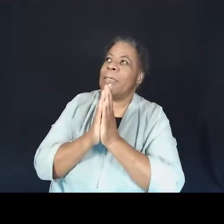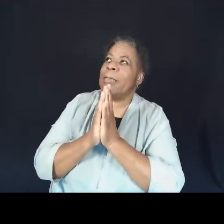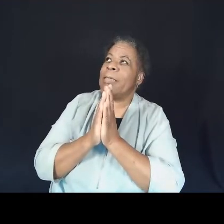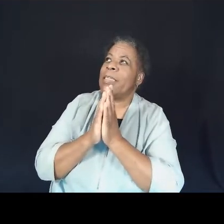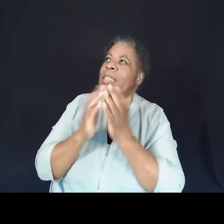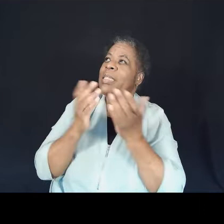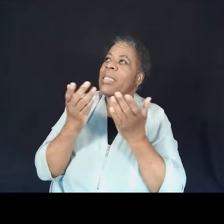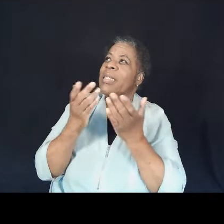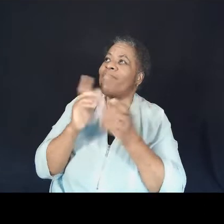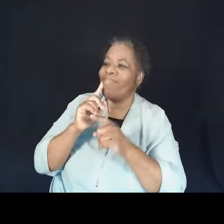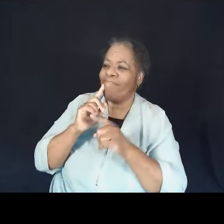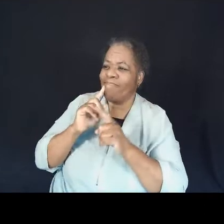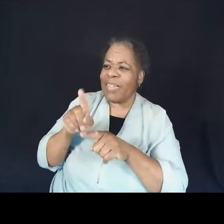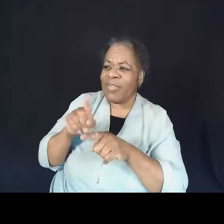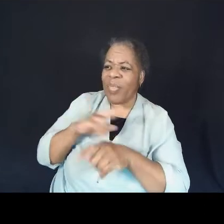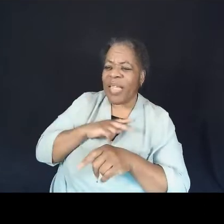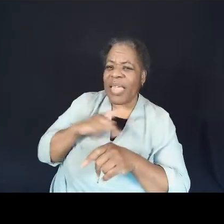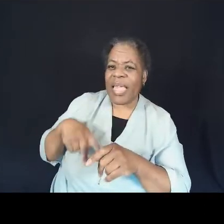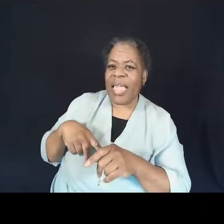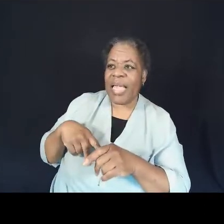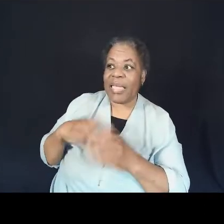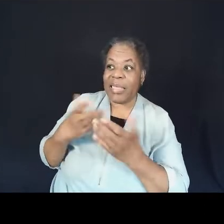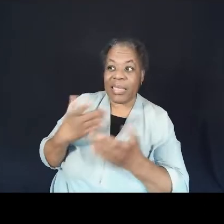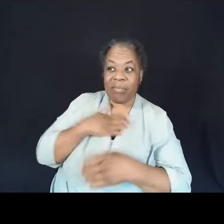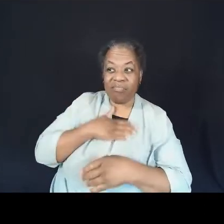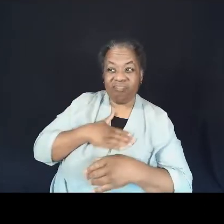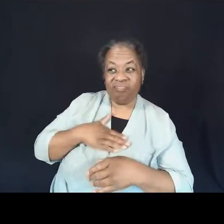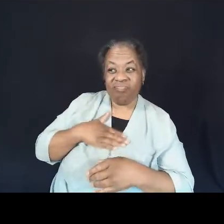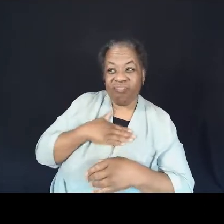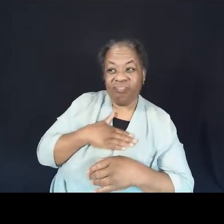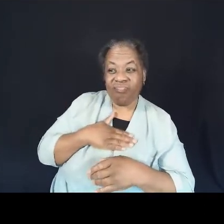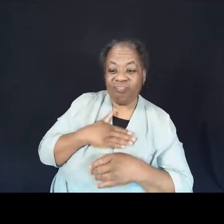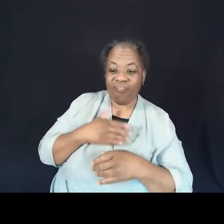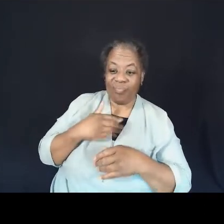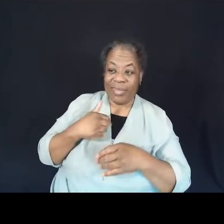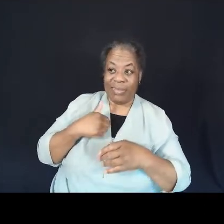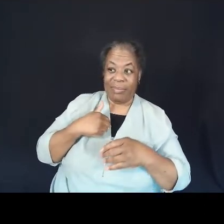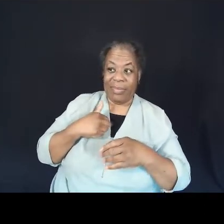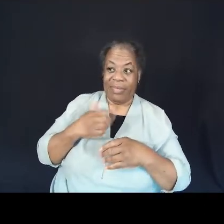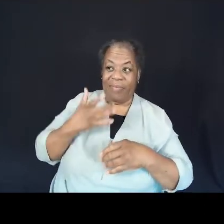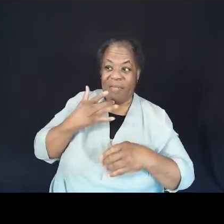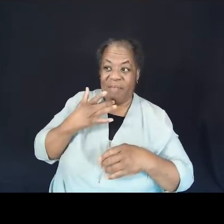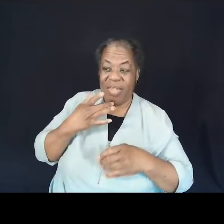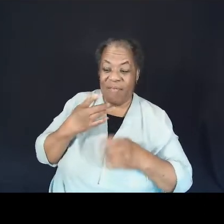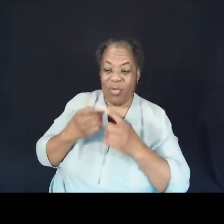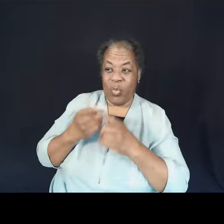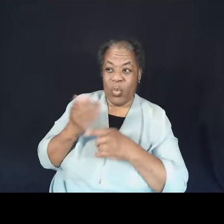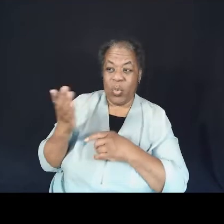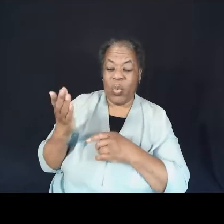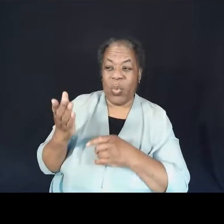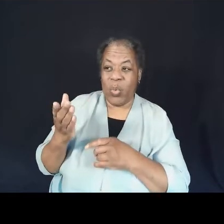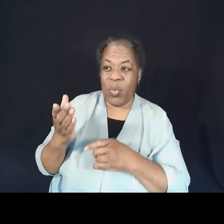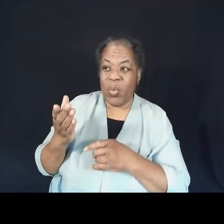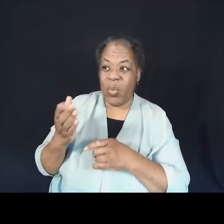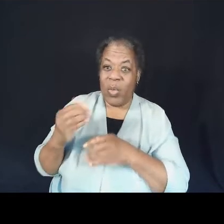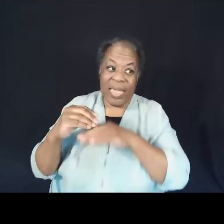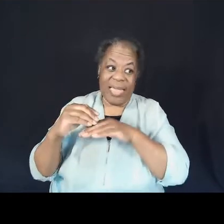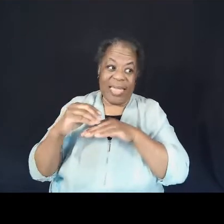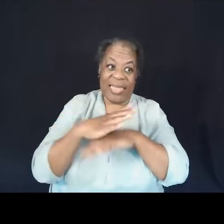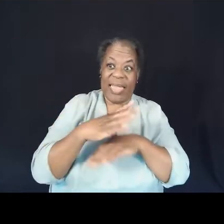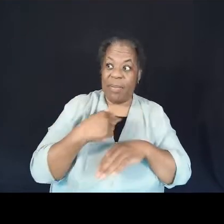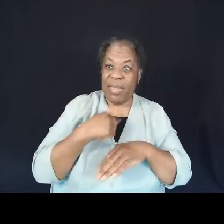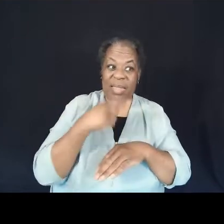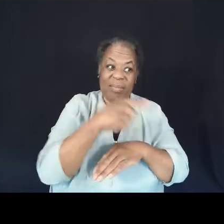the king, if it pleases the king and if your servant has found favor in his sight, let him send me to the city in